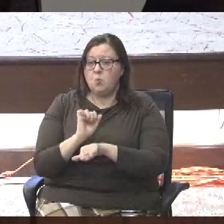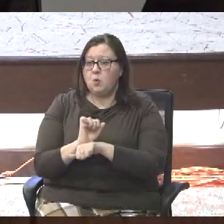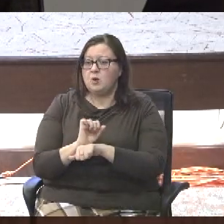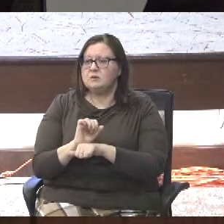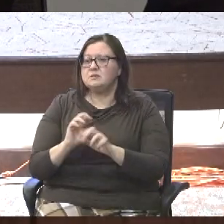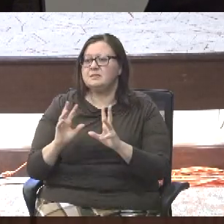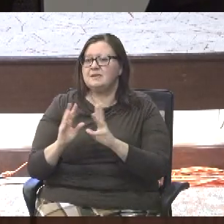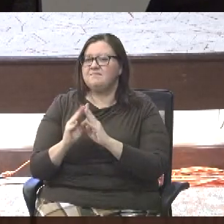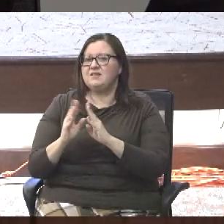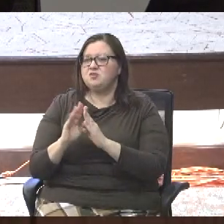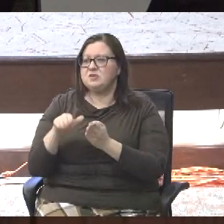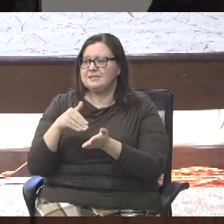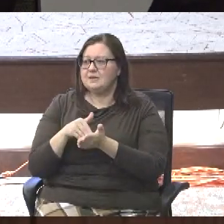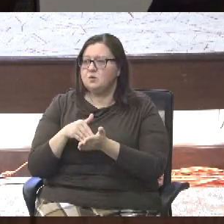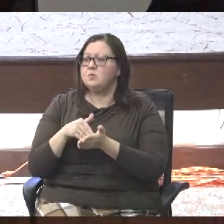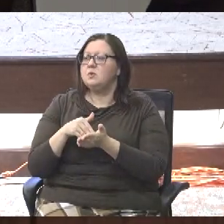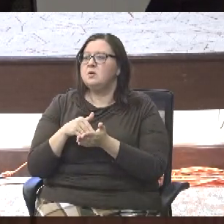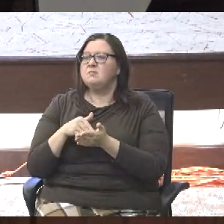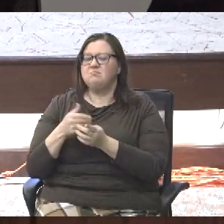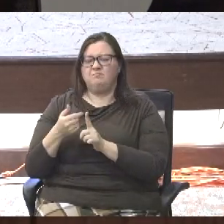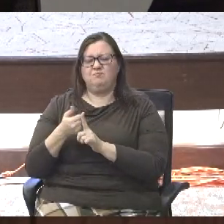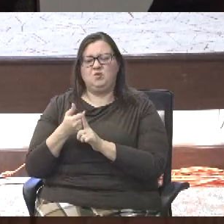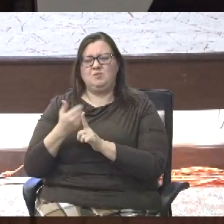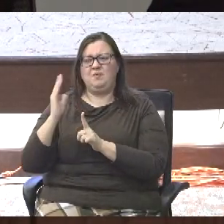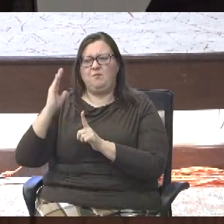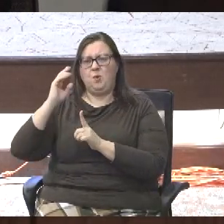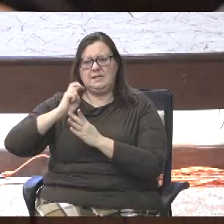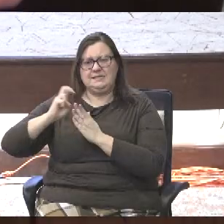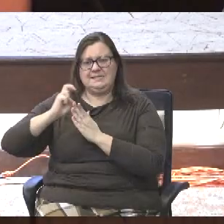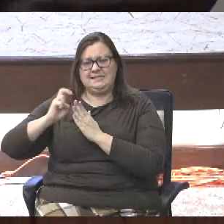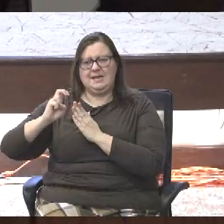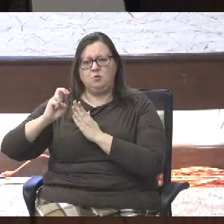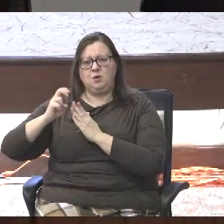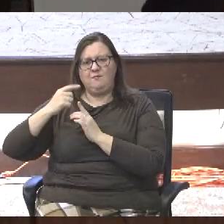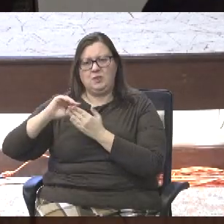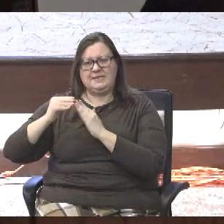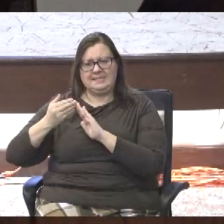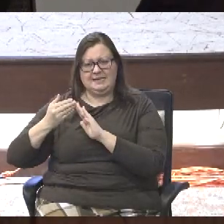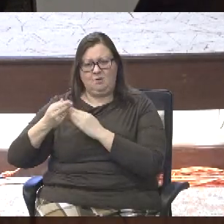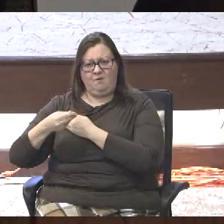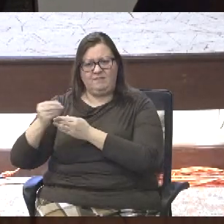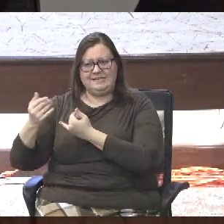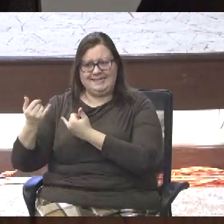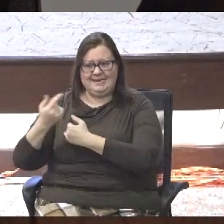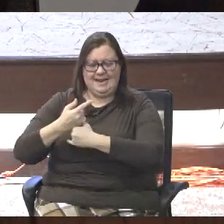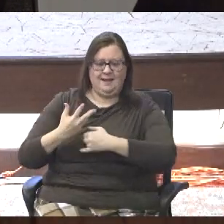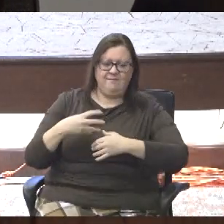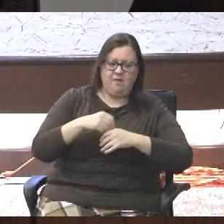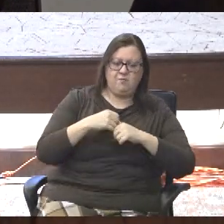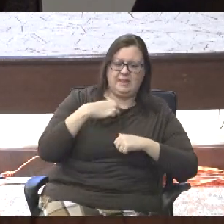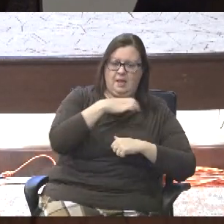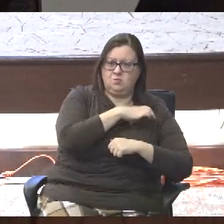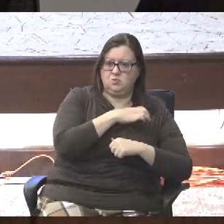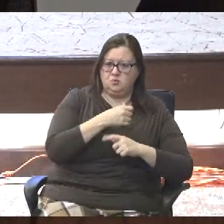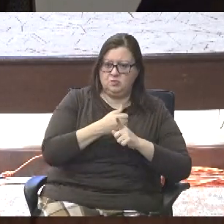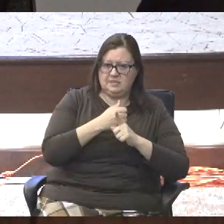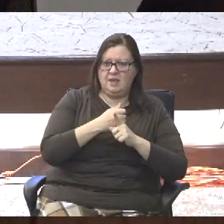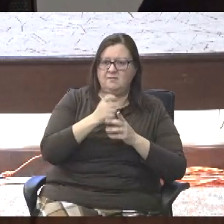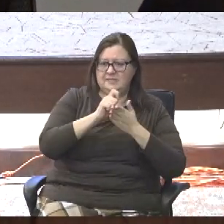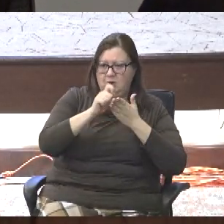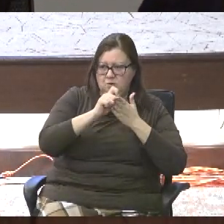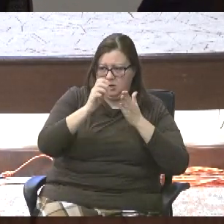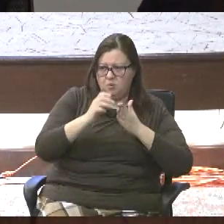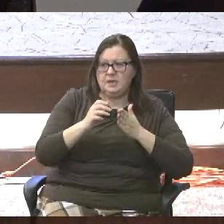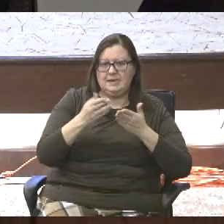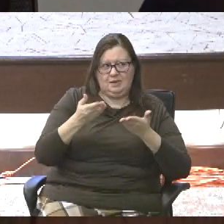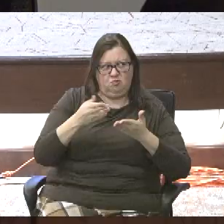convention center and has previously worked in the city secretary's office, and today she's serving the city council, filling in as city secretary here at